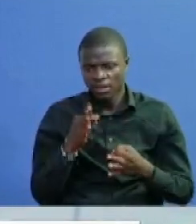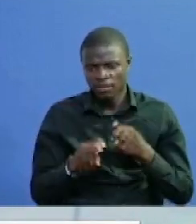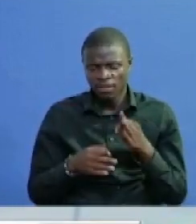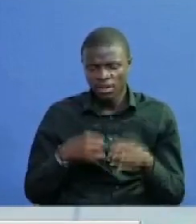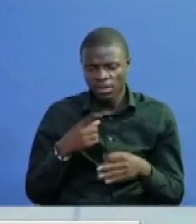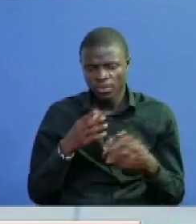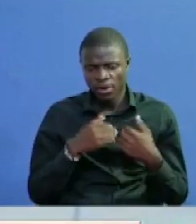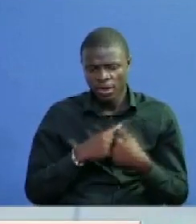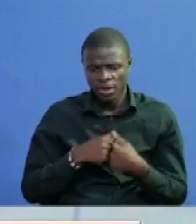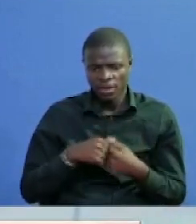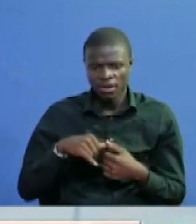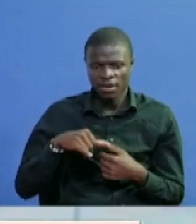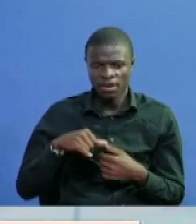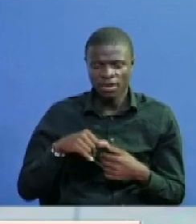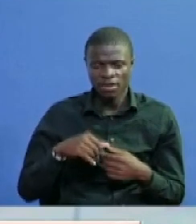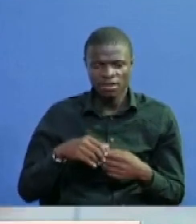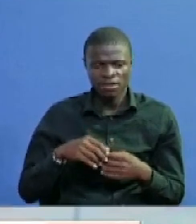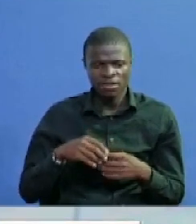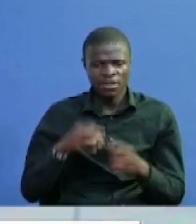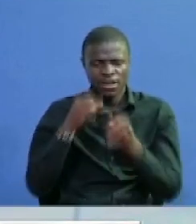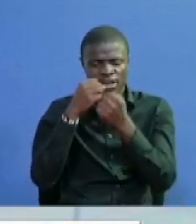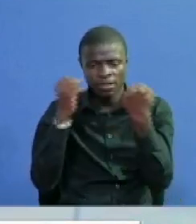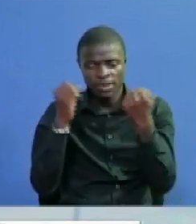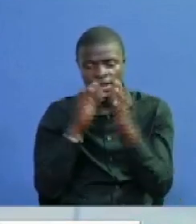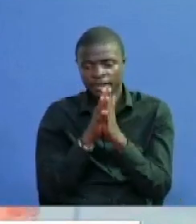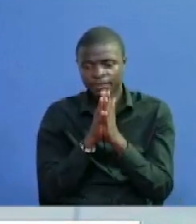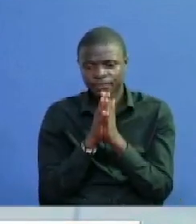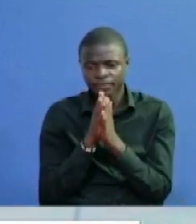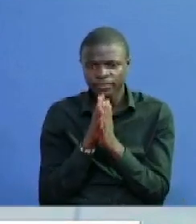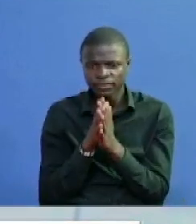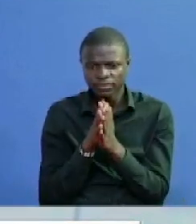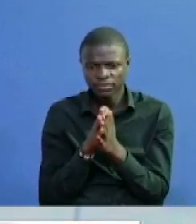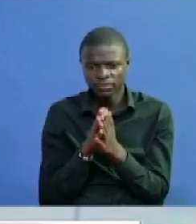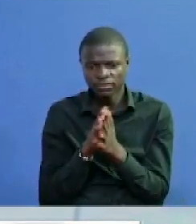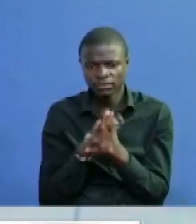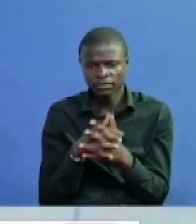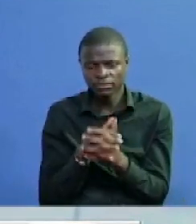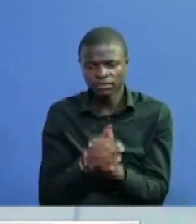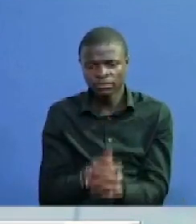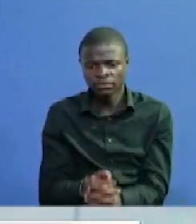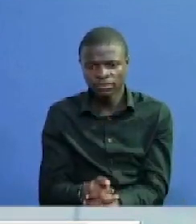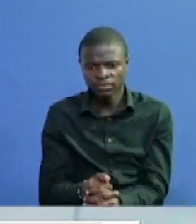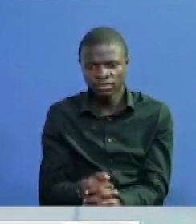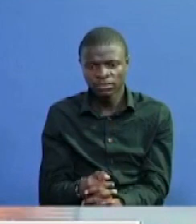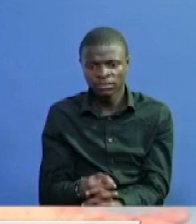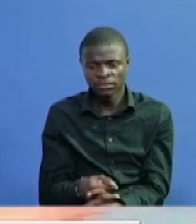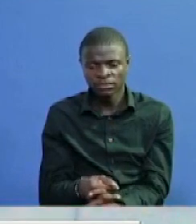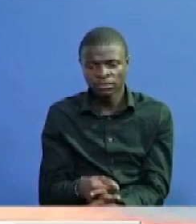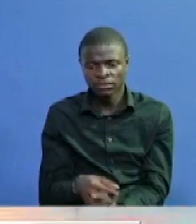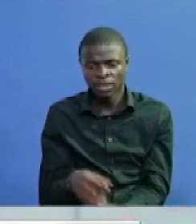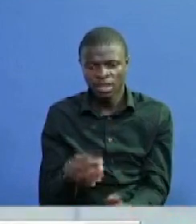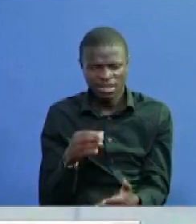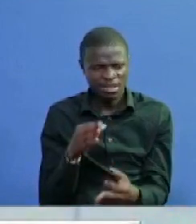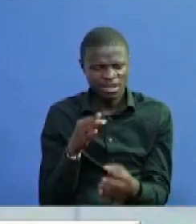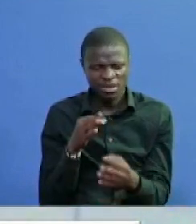commission that we desire, and in fact, the wording in the Constitution is Independent Electoral and Boundaries Commission, though, of course, as to whether